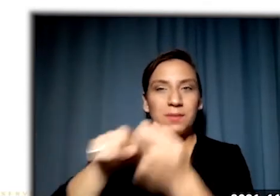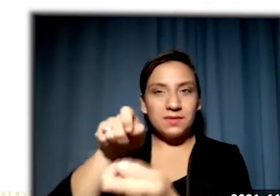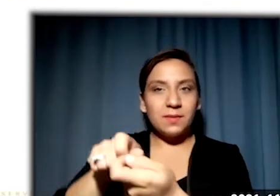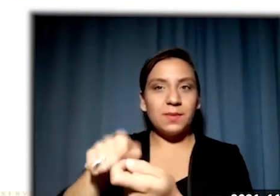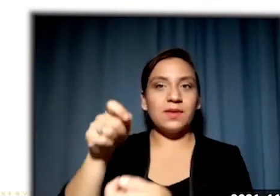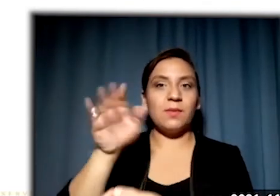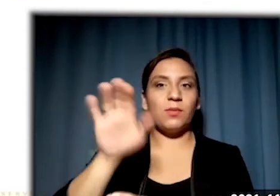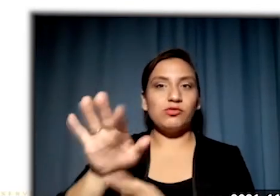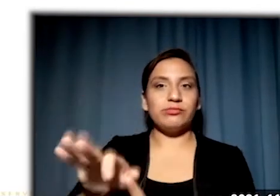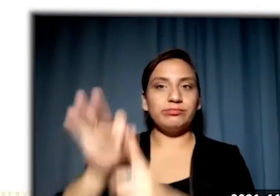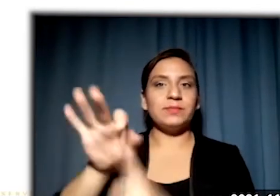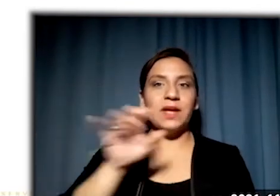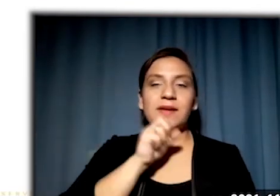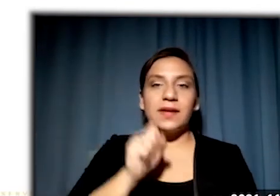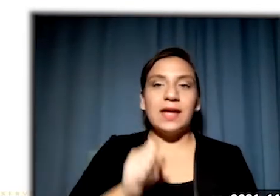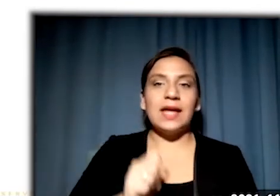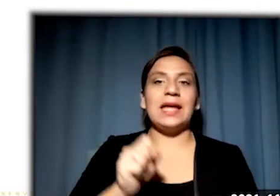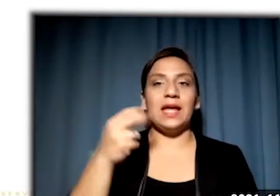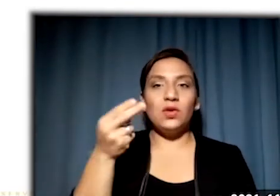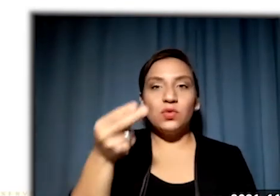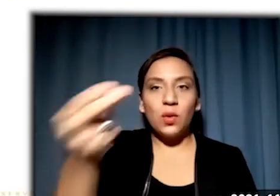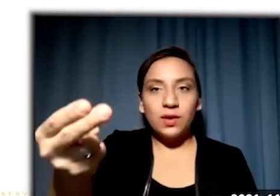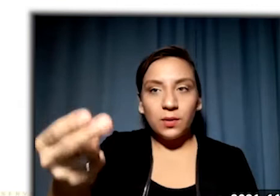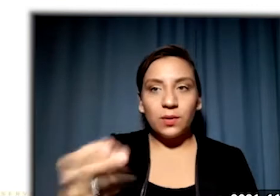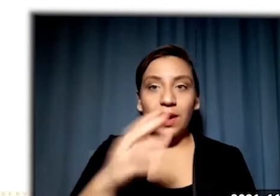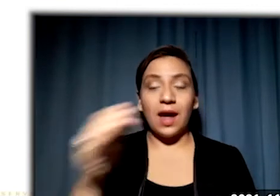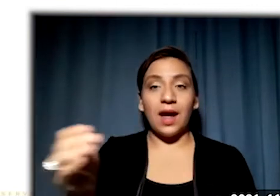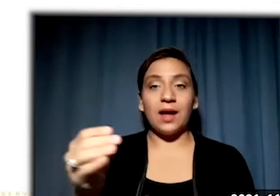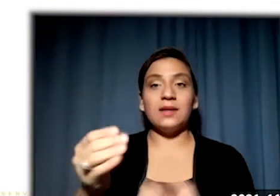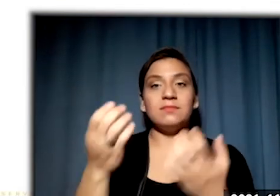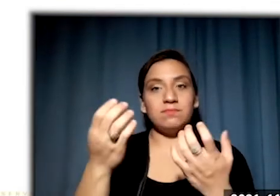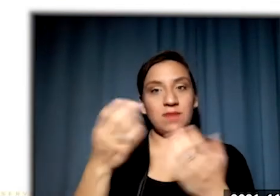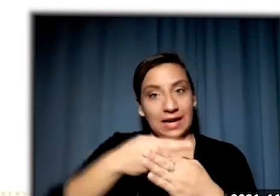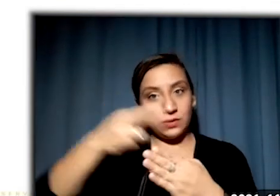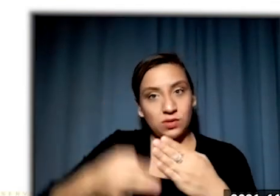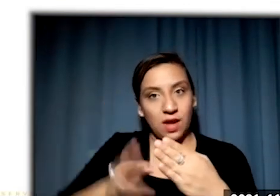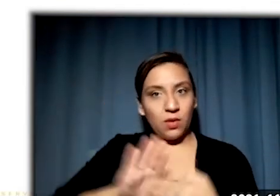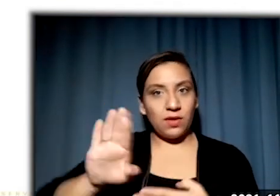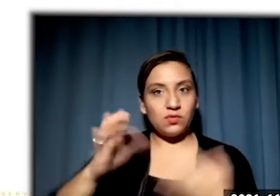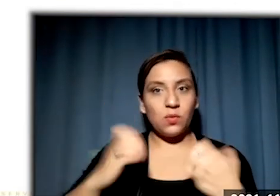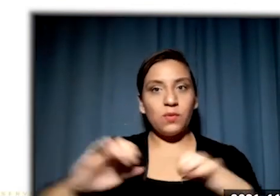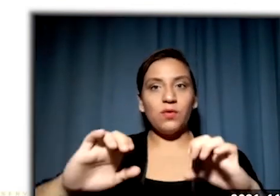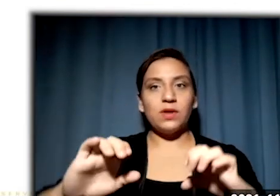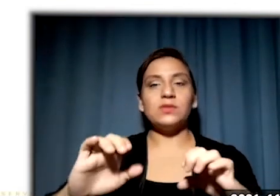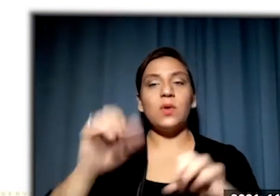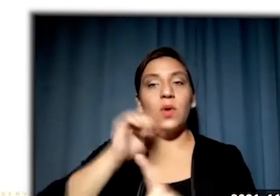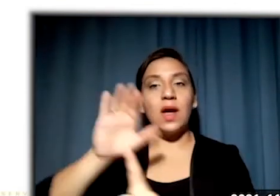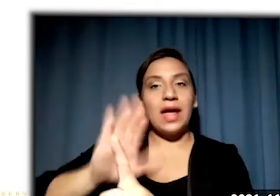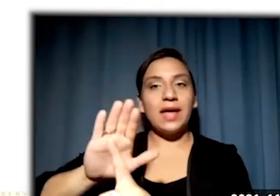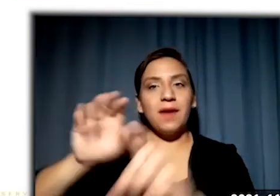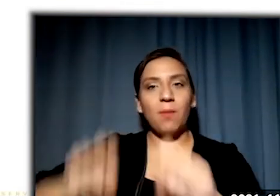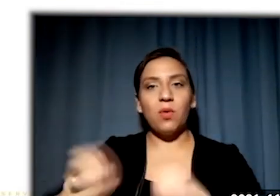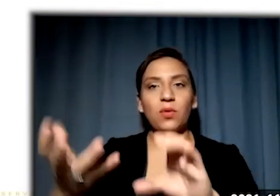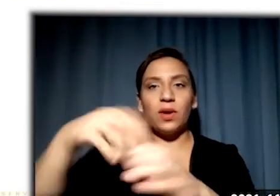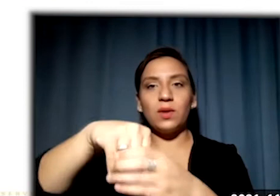The agency was able to include both sectors of the islet as historic districts on the federal list. This is